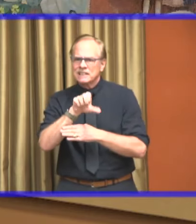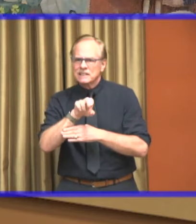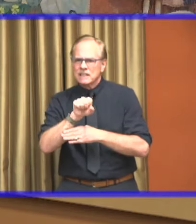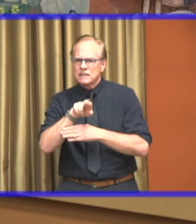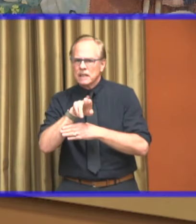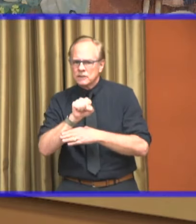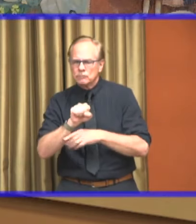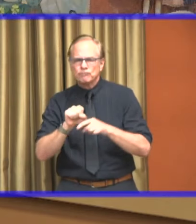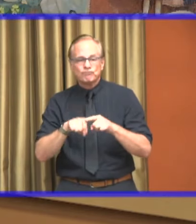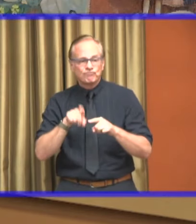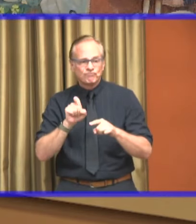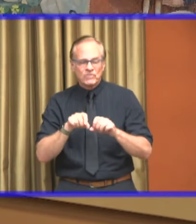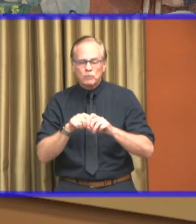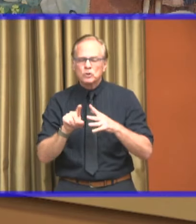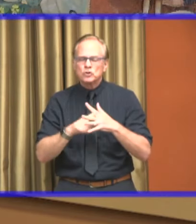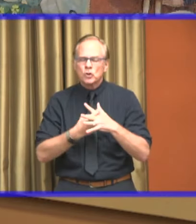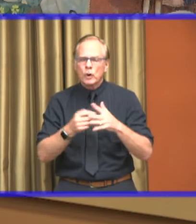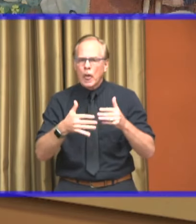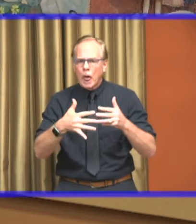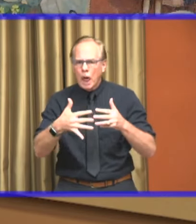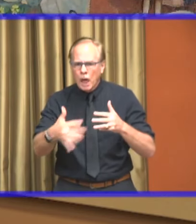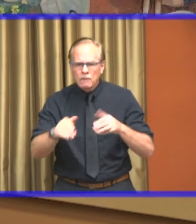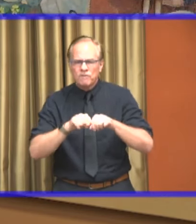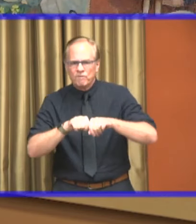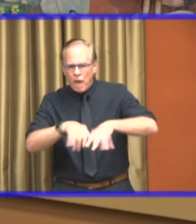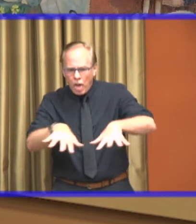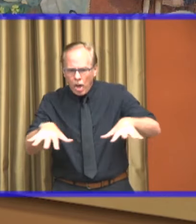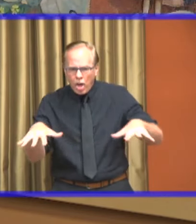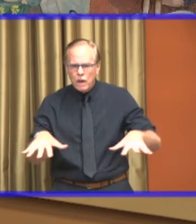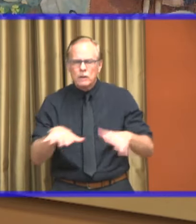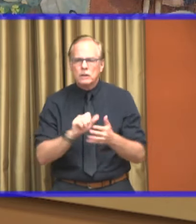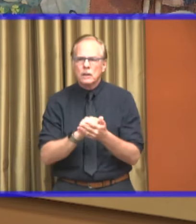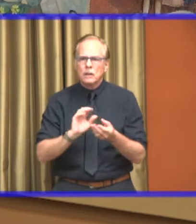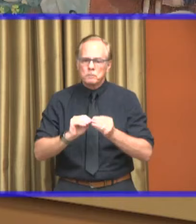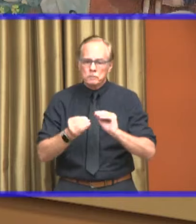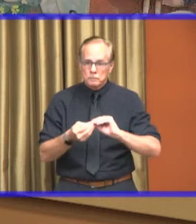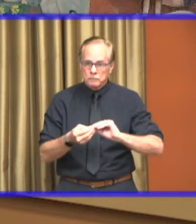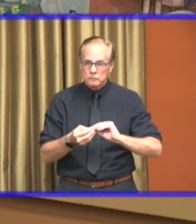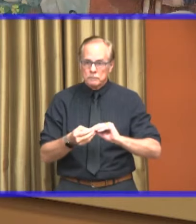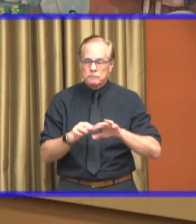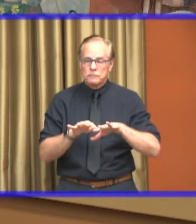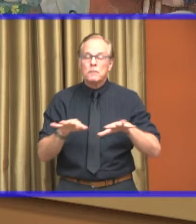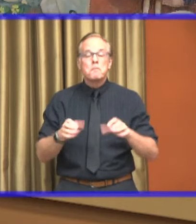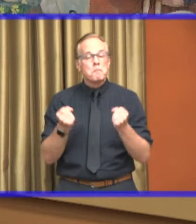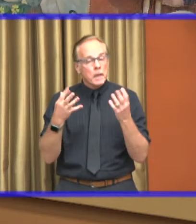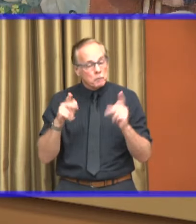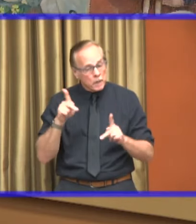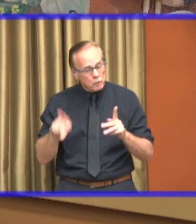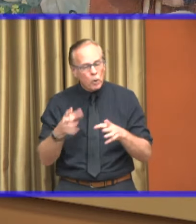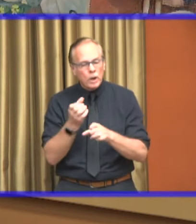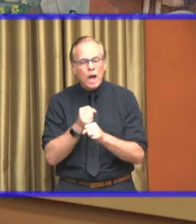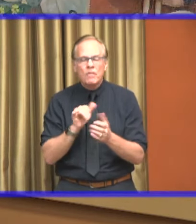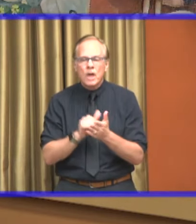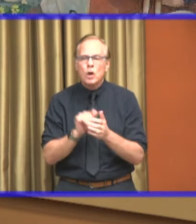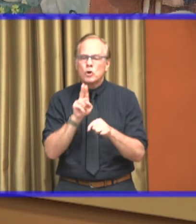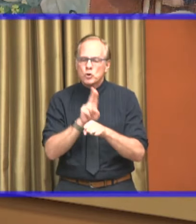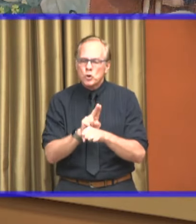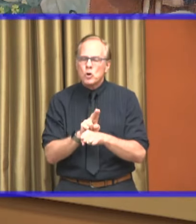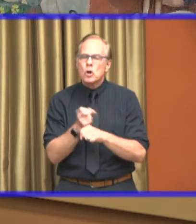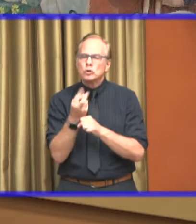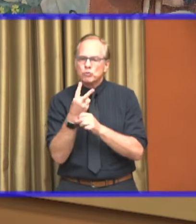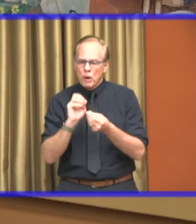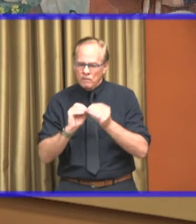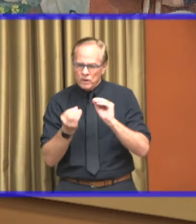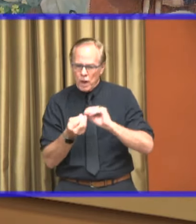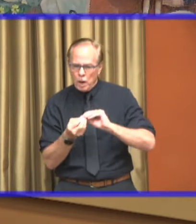were going to start the phased mailings. And while a lot of people did receive mailings and did use their 12-digit identifier to go online